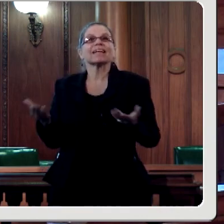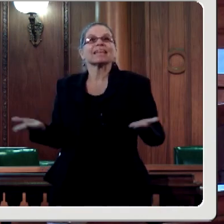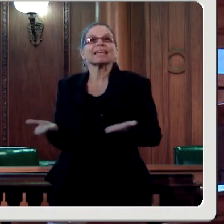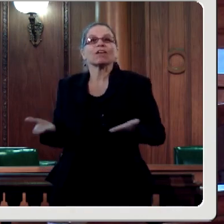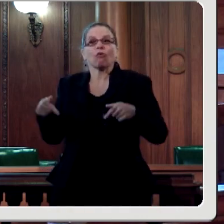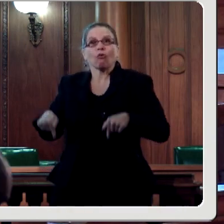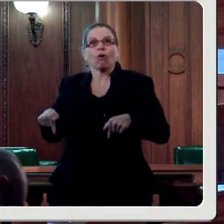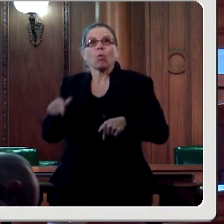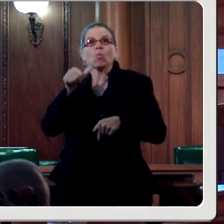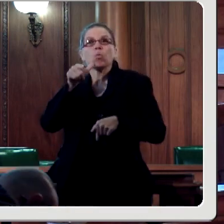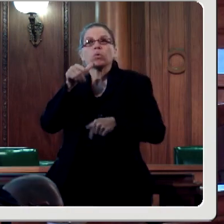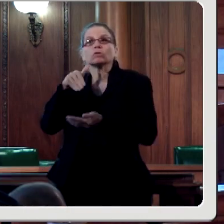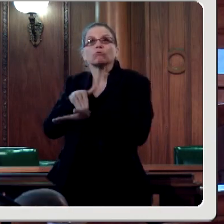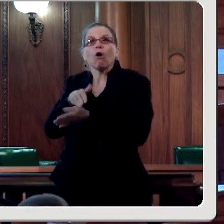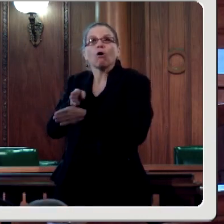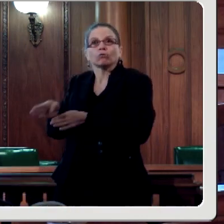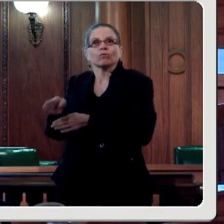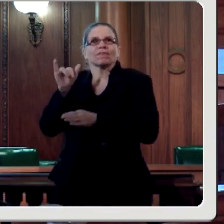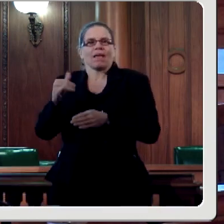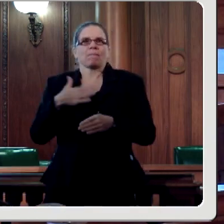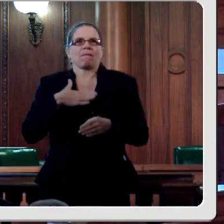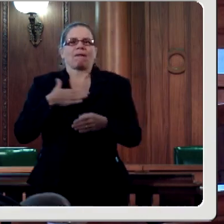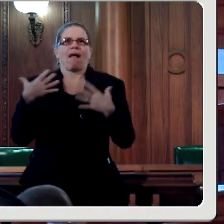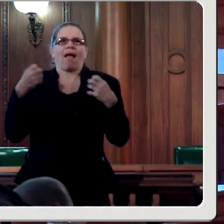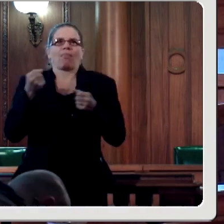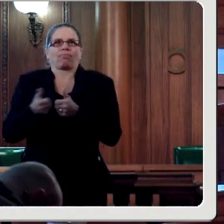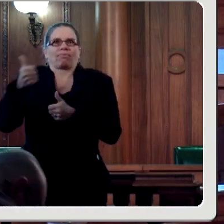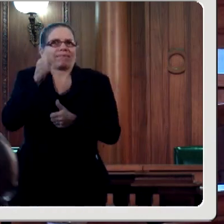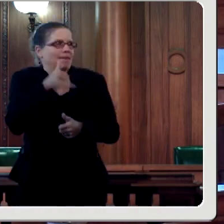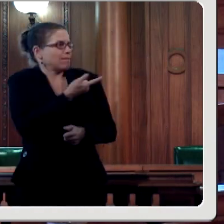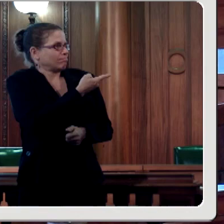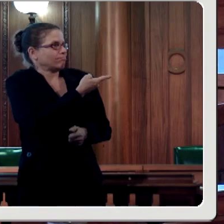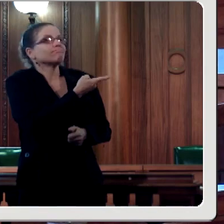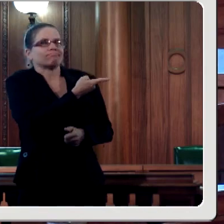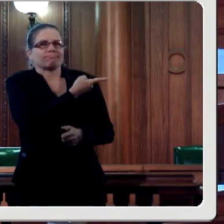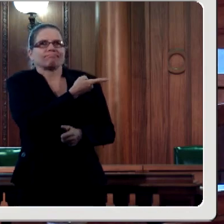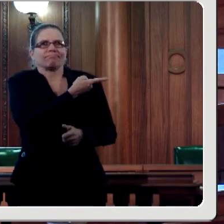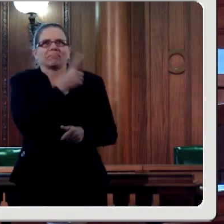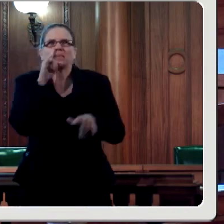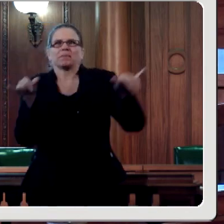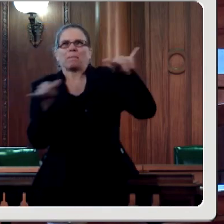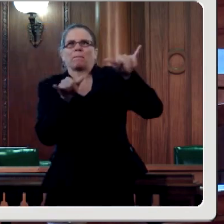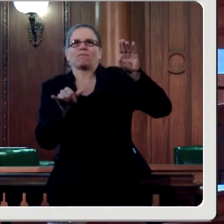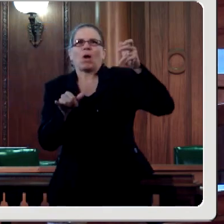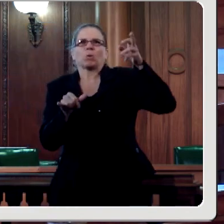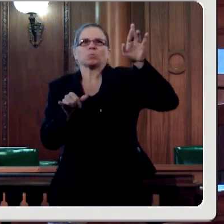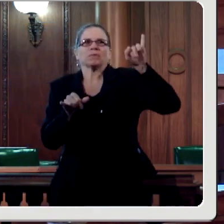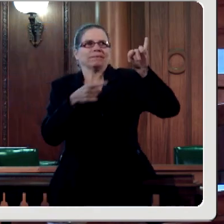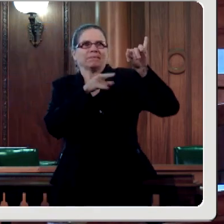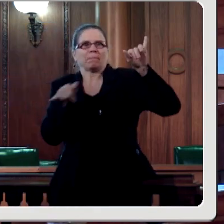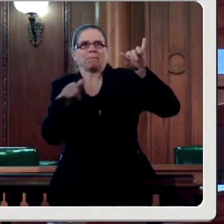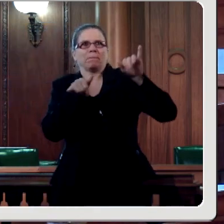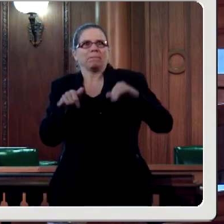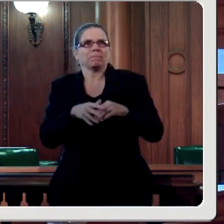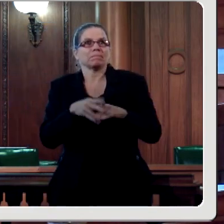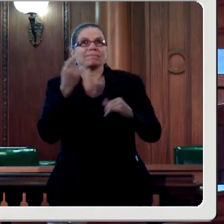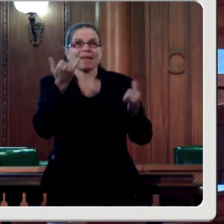work on getting a handle on this, and we're hopeful to knock it down. She's going to show you some charts here